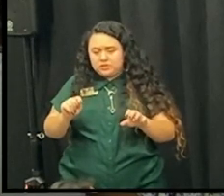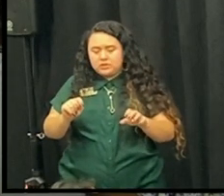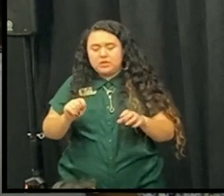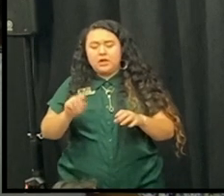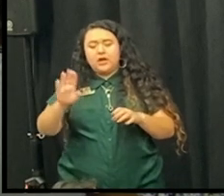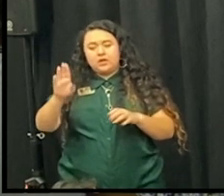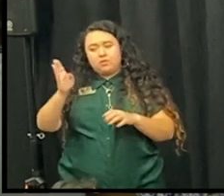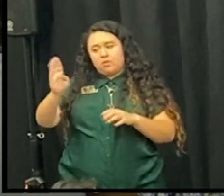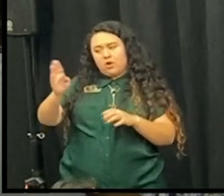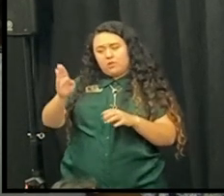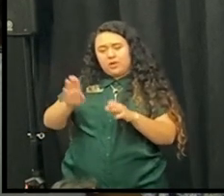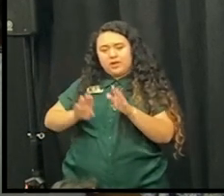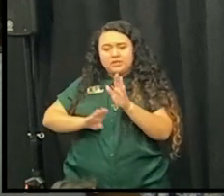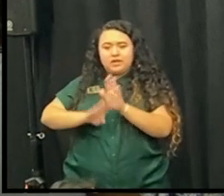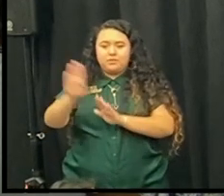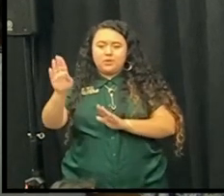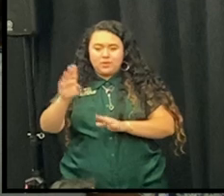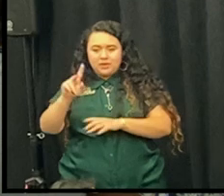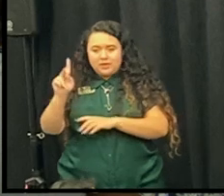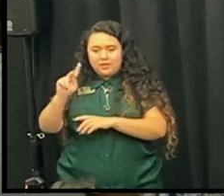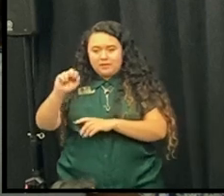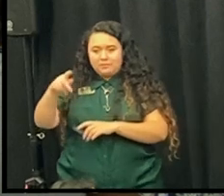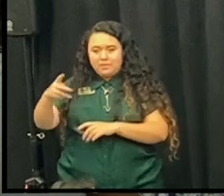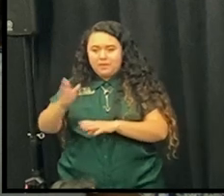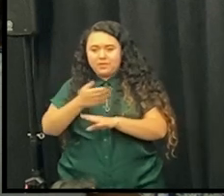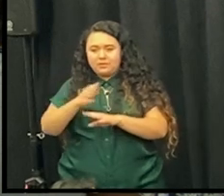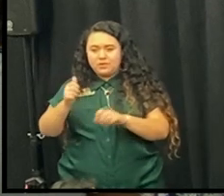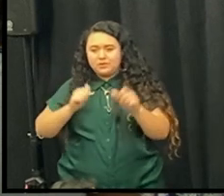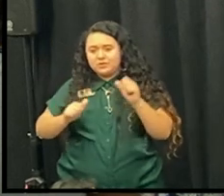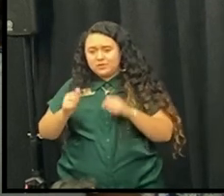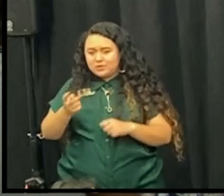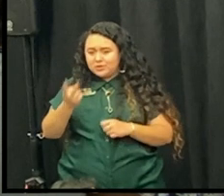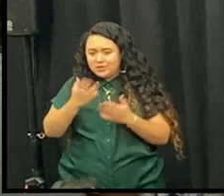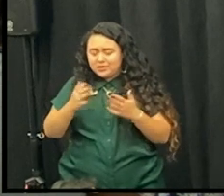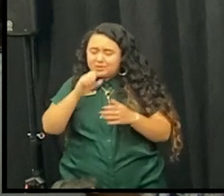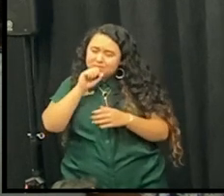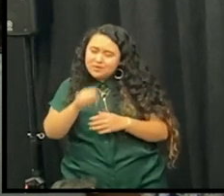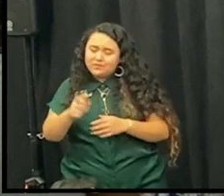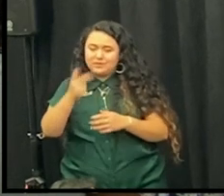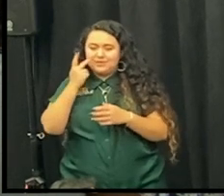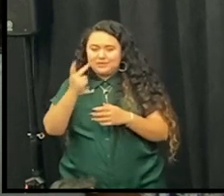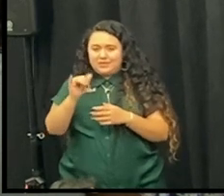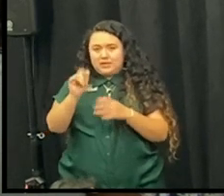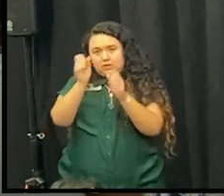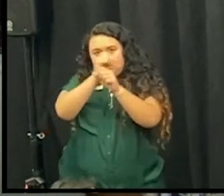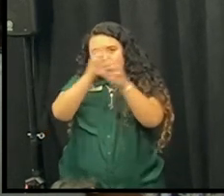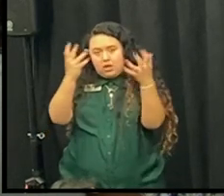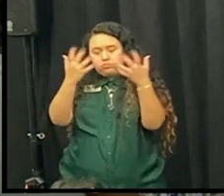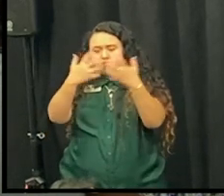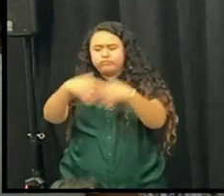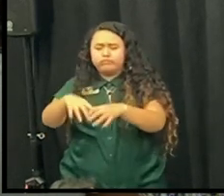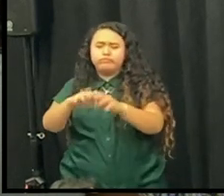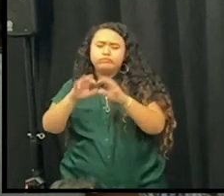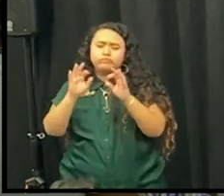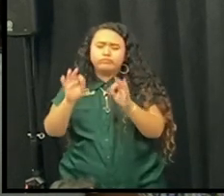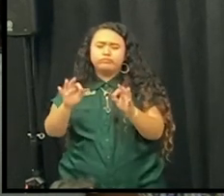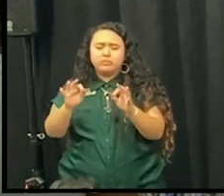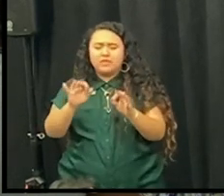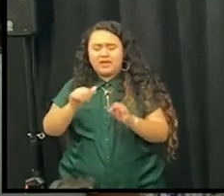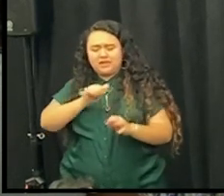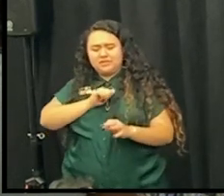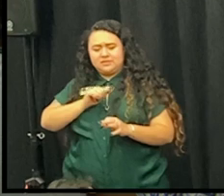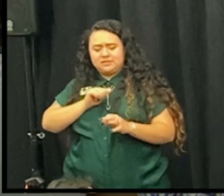being K-pop the musical, you created two things you loved and were able to see it come together, that self-actualization,